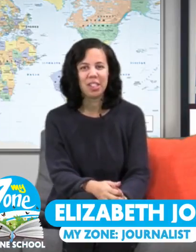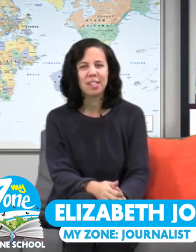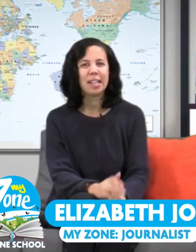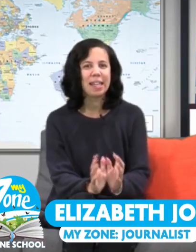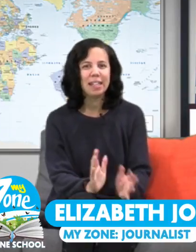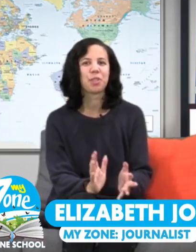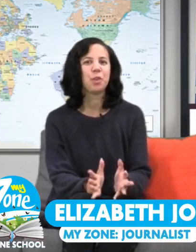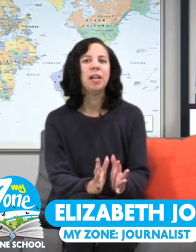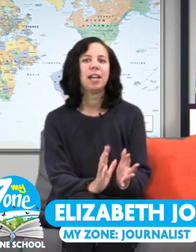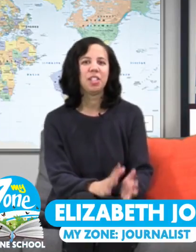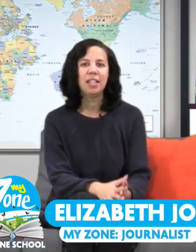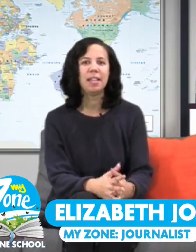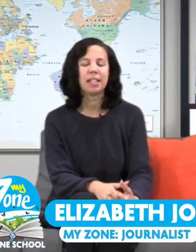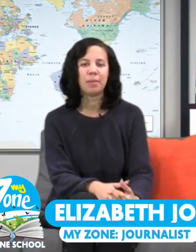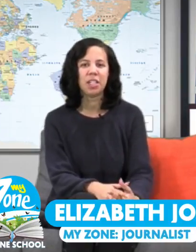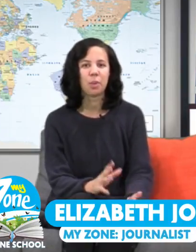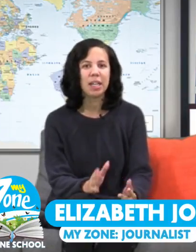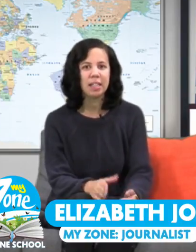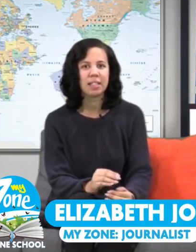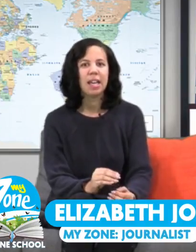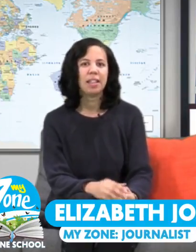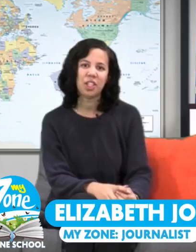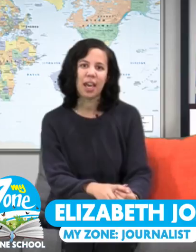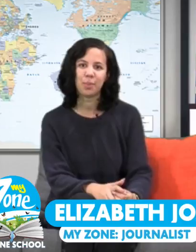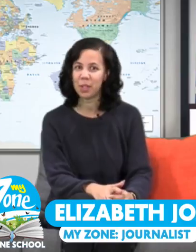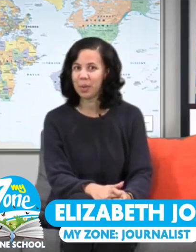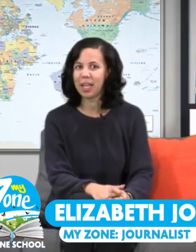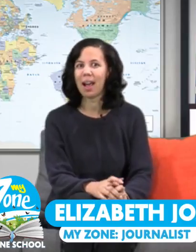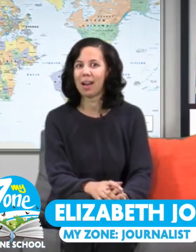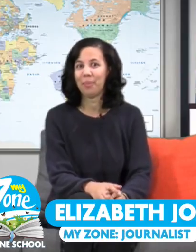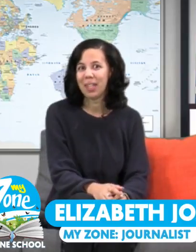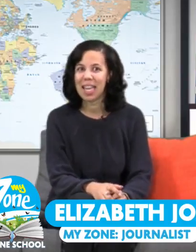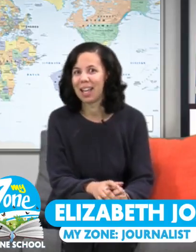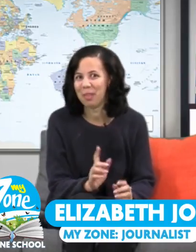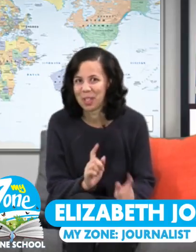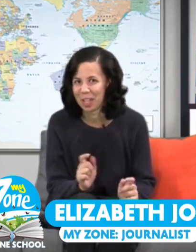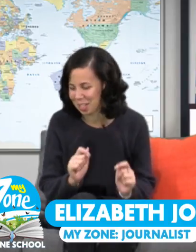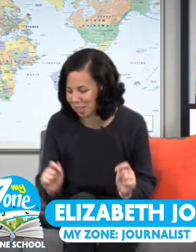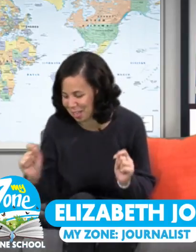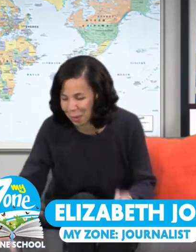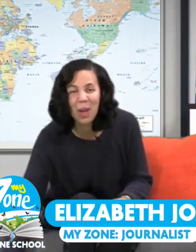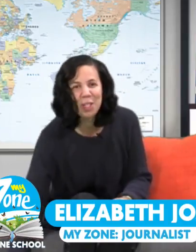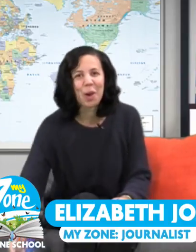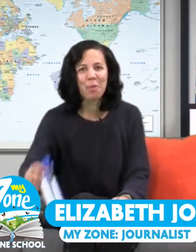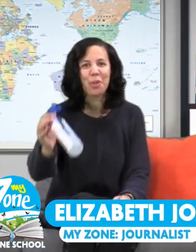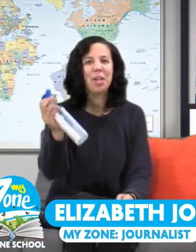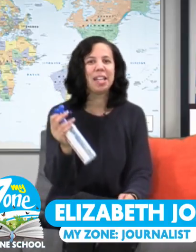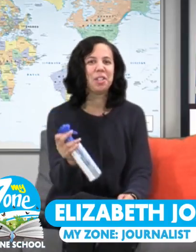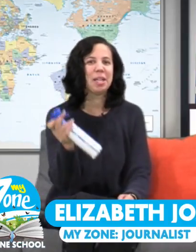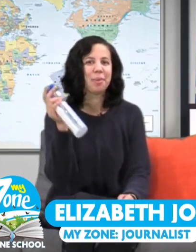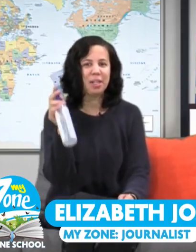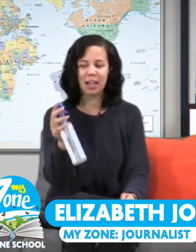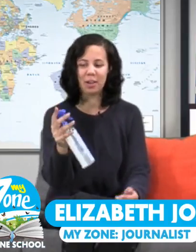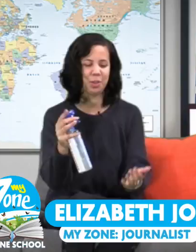herself and just take us through her journey here at animation what it is that she has been doing um yeah it's not a secret anymore so before we